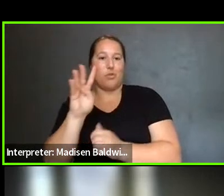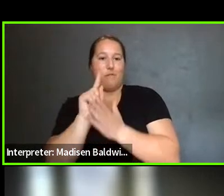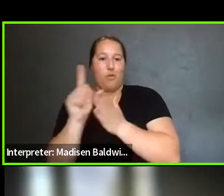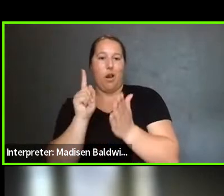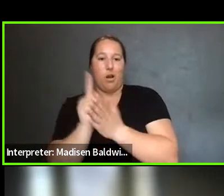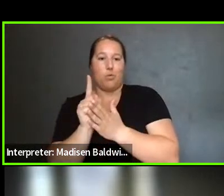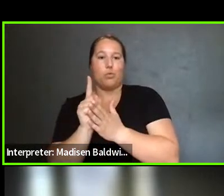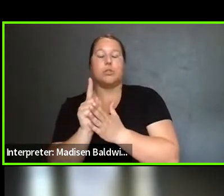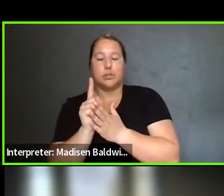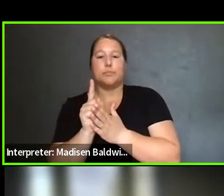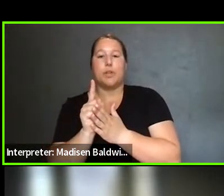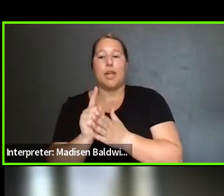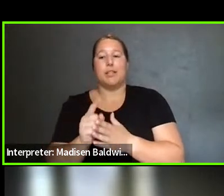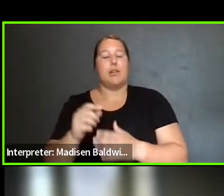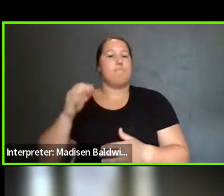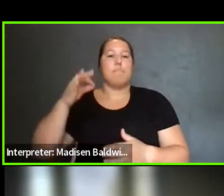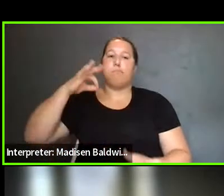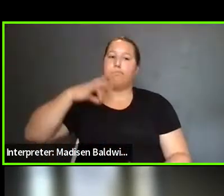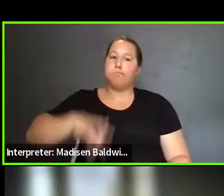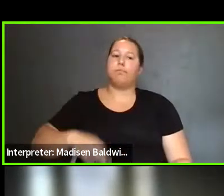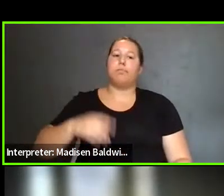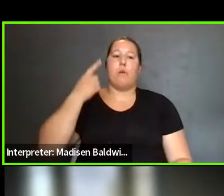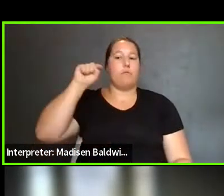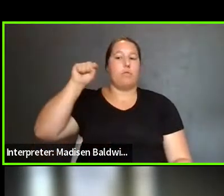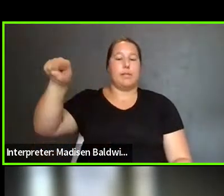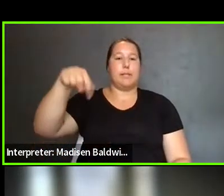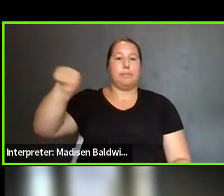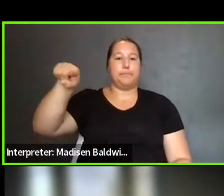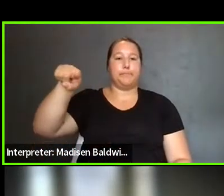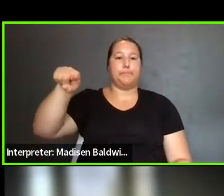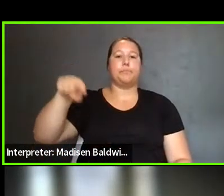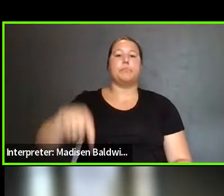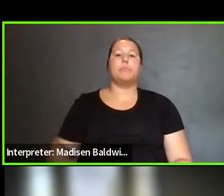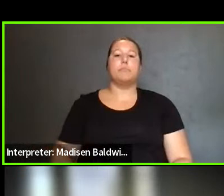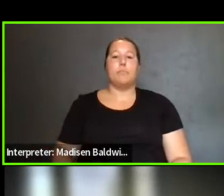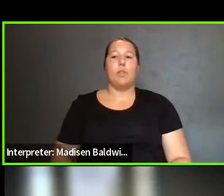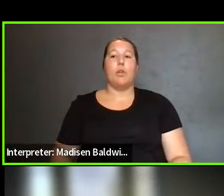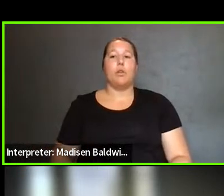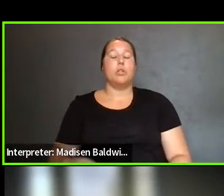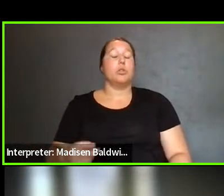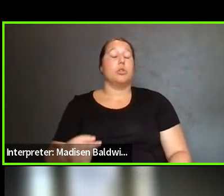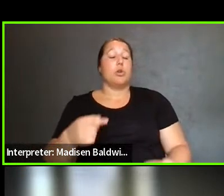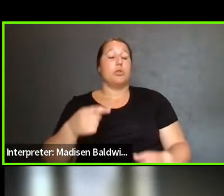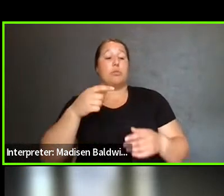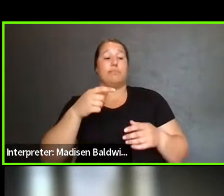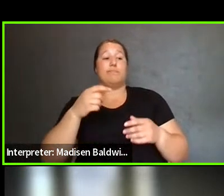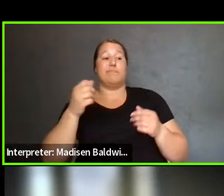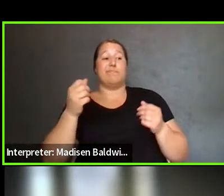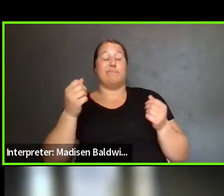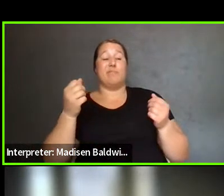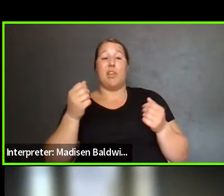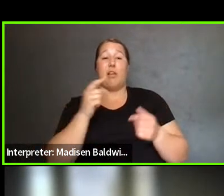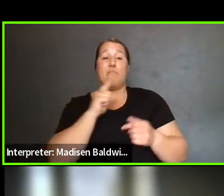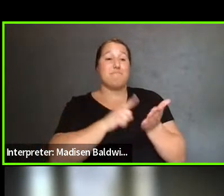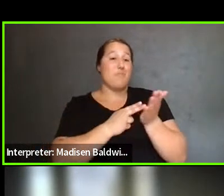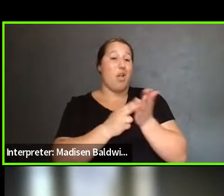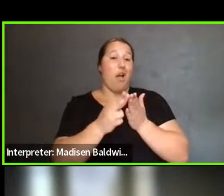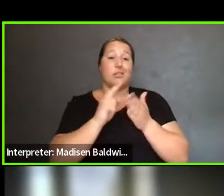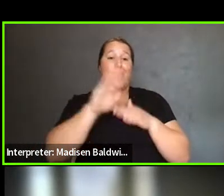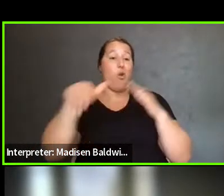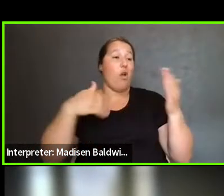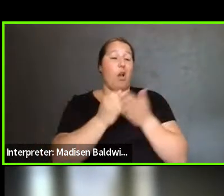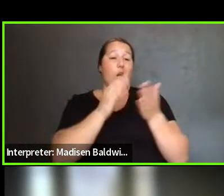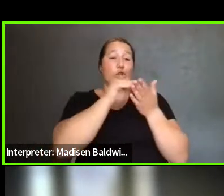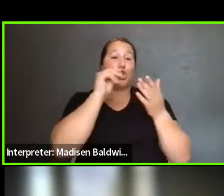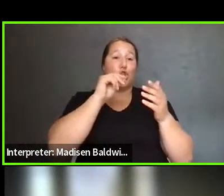24/7 and the benefits for them. And so they've learned some things from PIC and has made some changes. When we were talking about